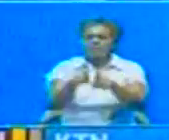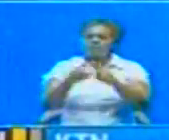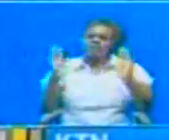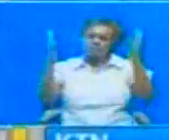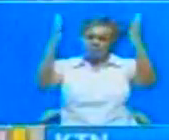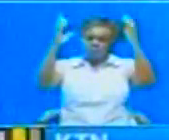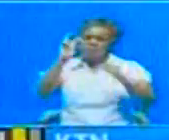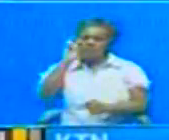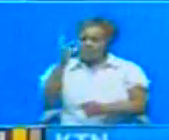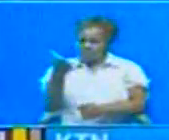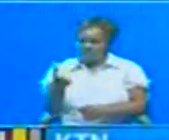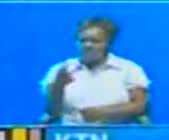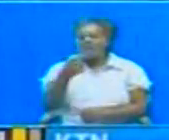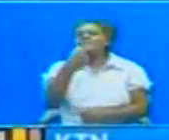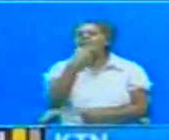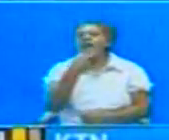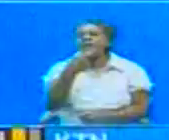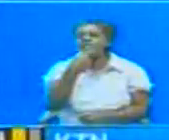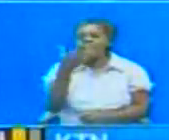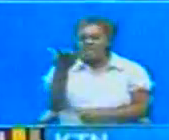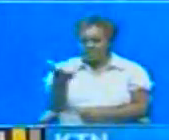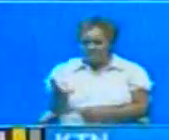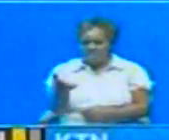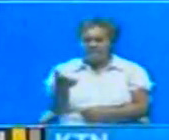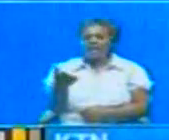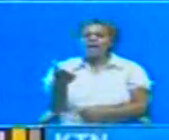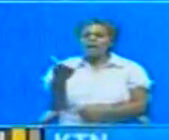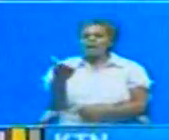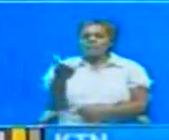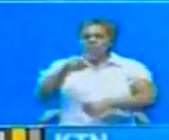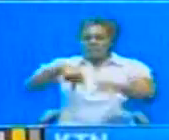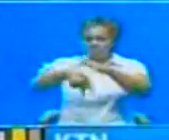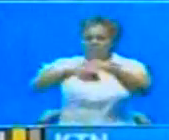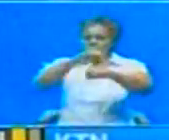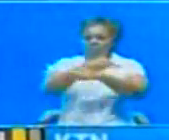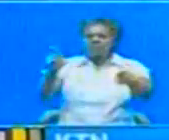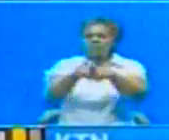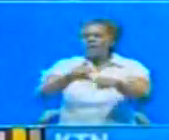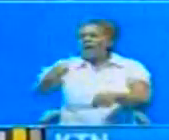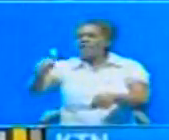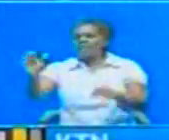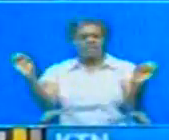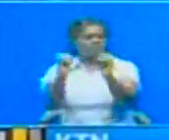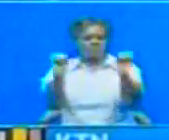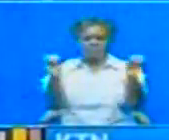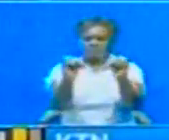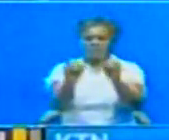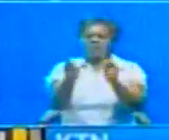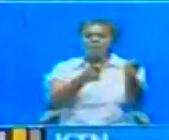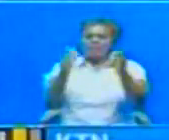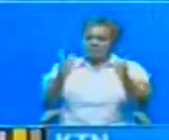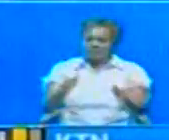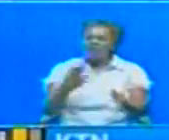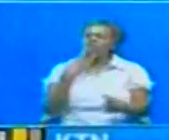celebrations witnessed here in Nyanza, that of Russel Otieno here at Awelo Primary School can't be matched to no other, as the lad managed an